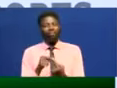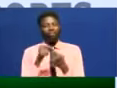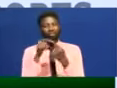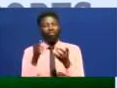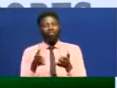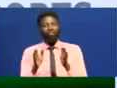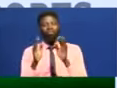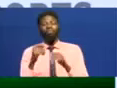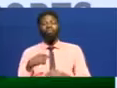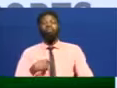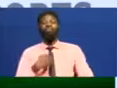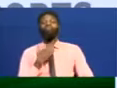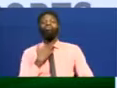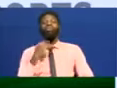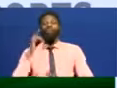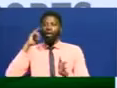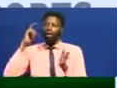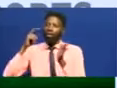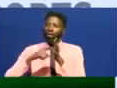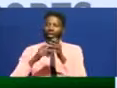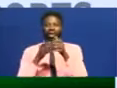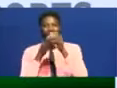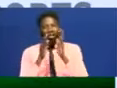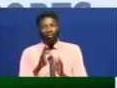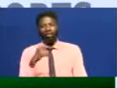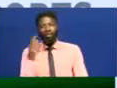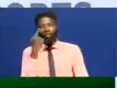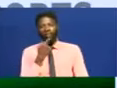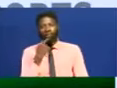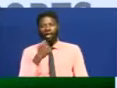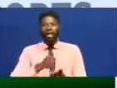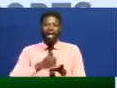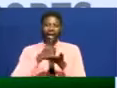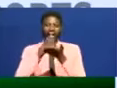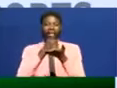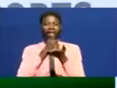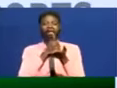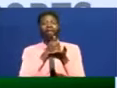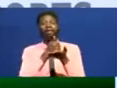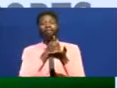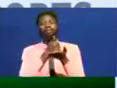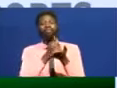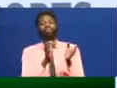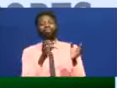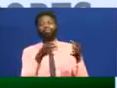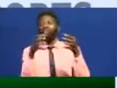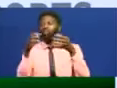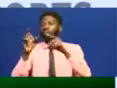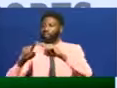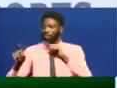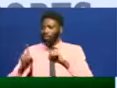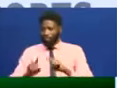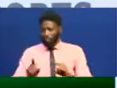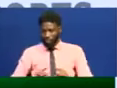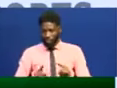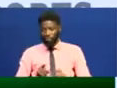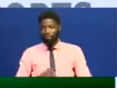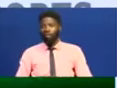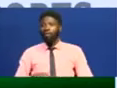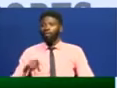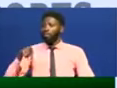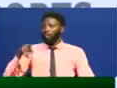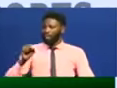acknowledge the leaders who pull the strings in the various spaces. Our principal secretaries. I want to acknowledge